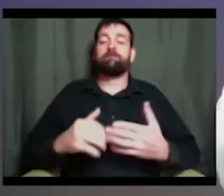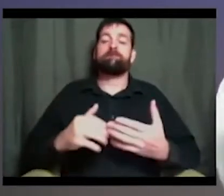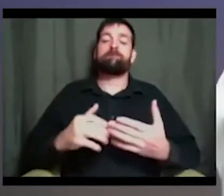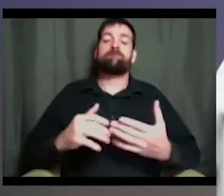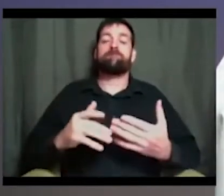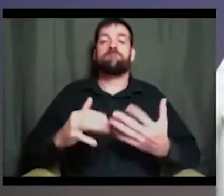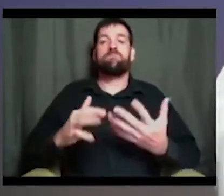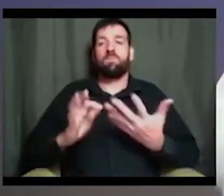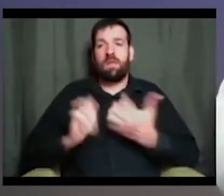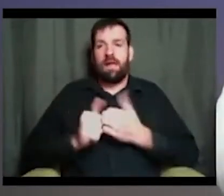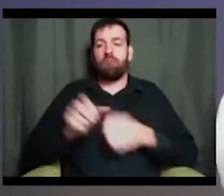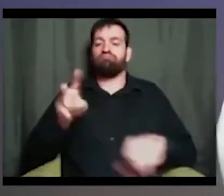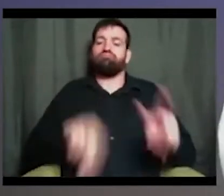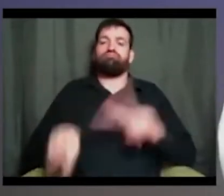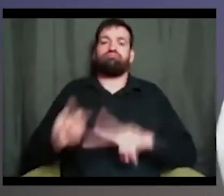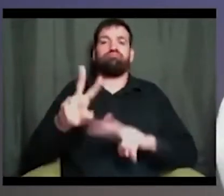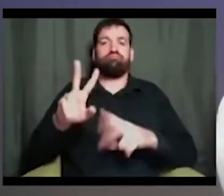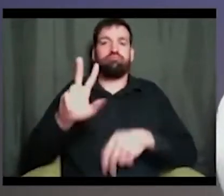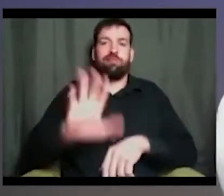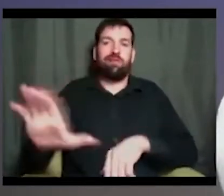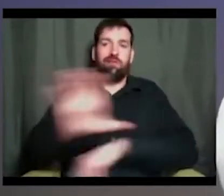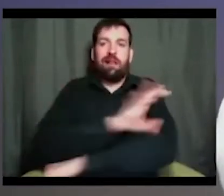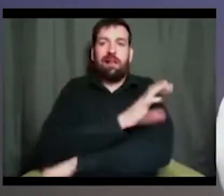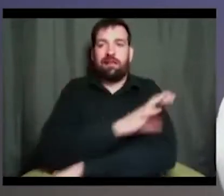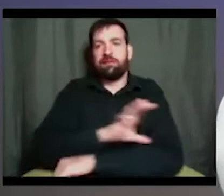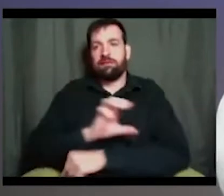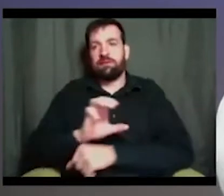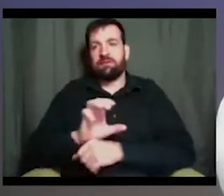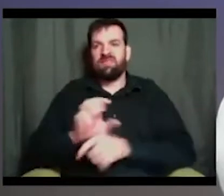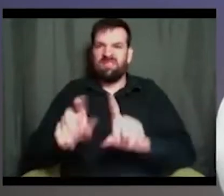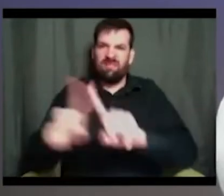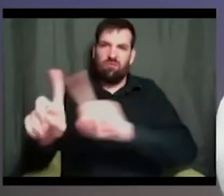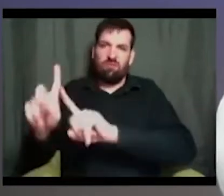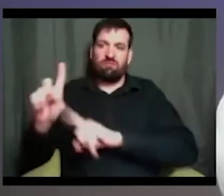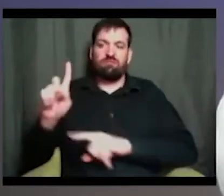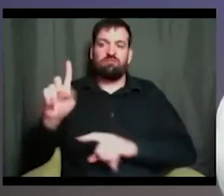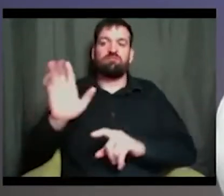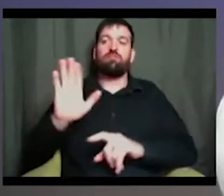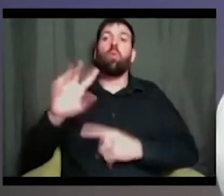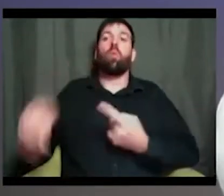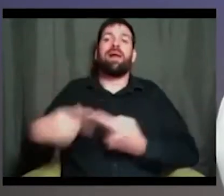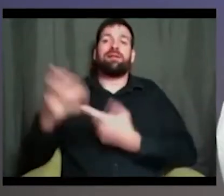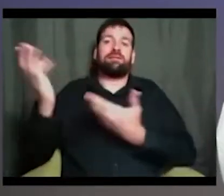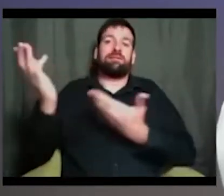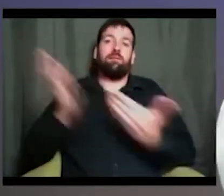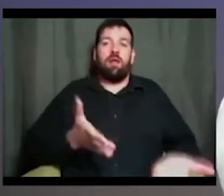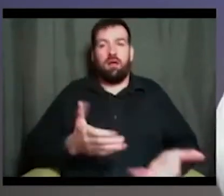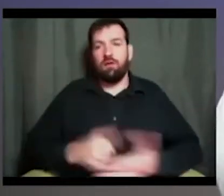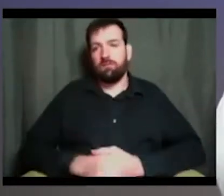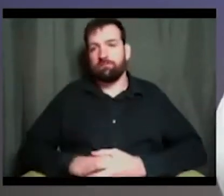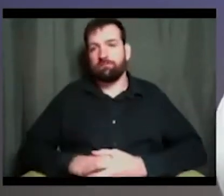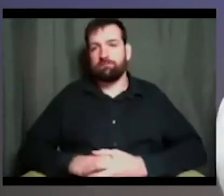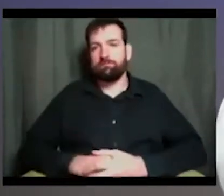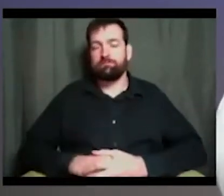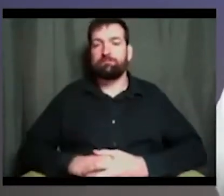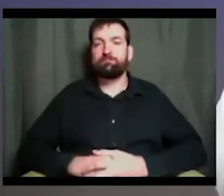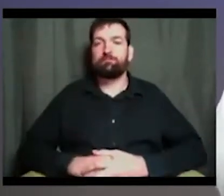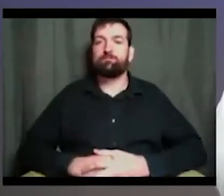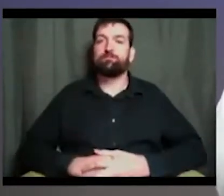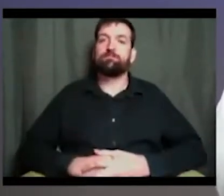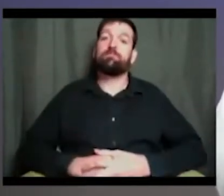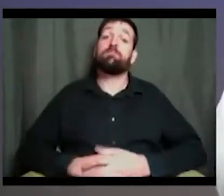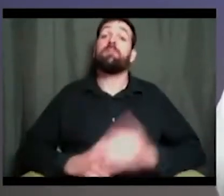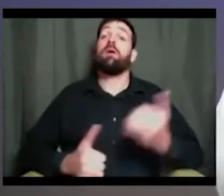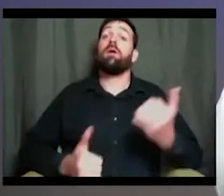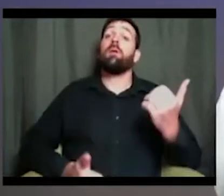of their clinics is going to probably make a difference in terms of what their supply chain looks like in terms of getting vaccines. But most of the